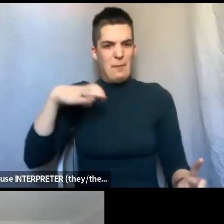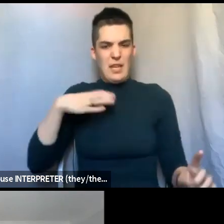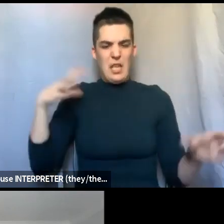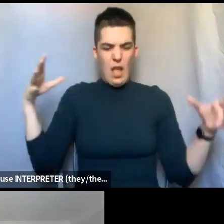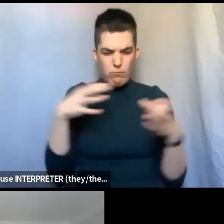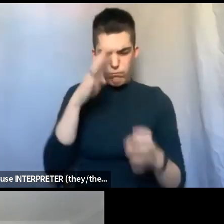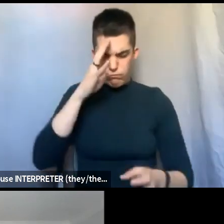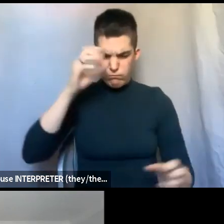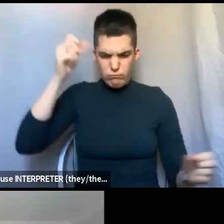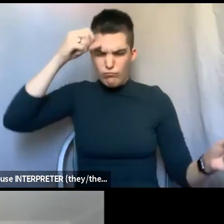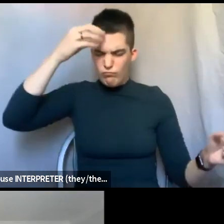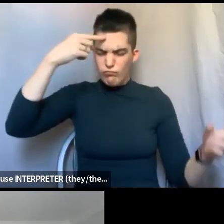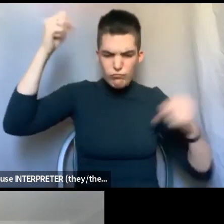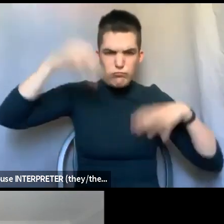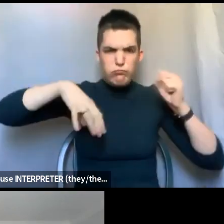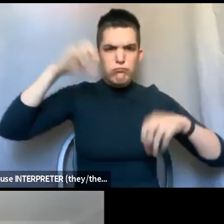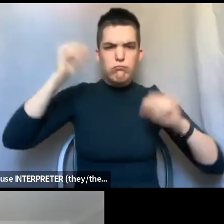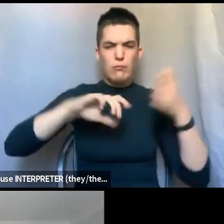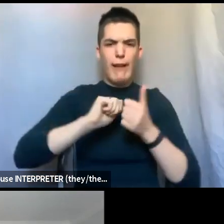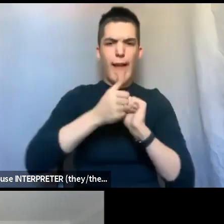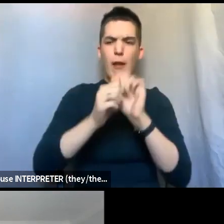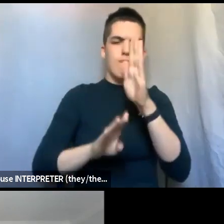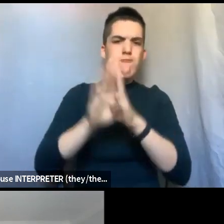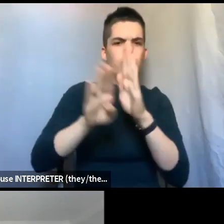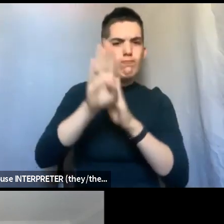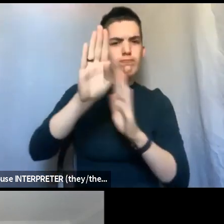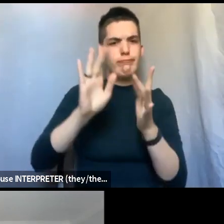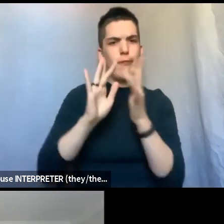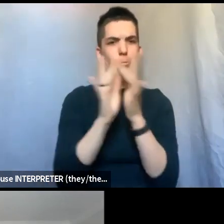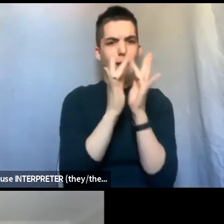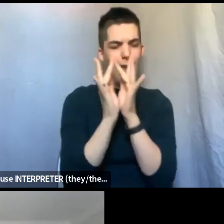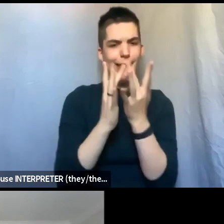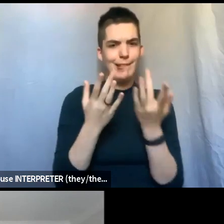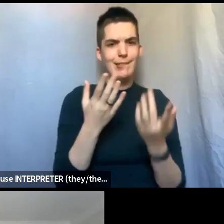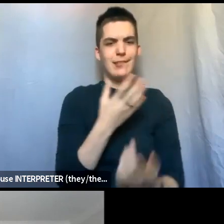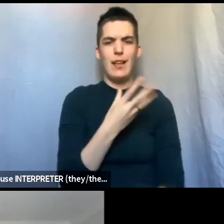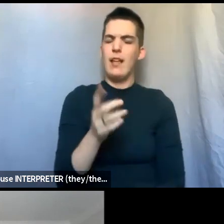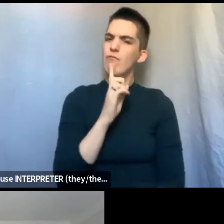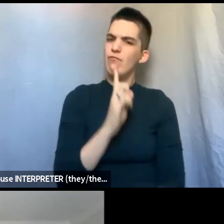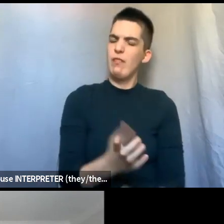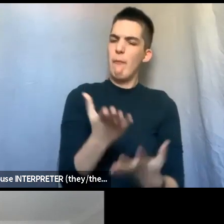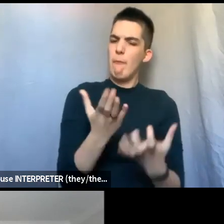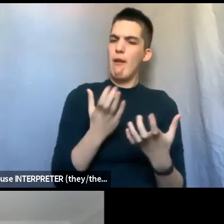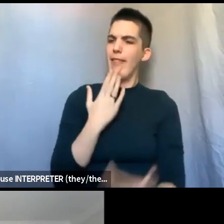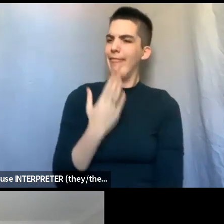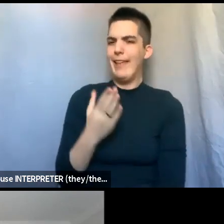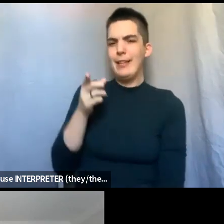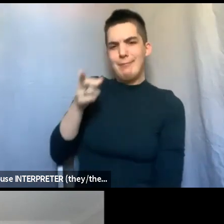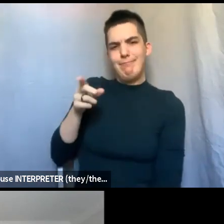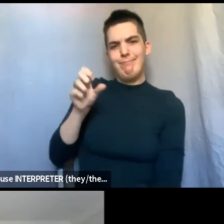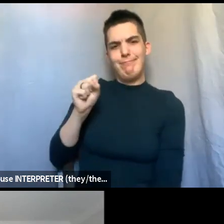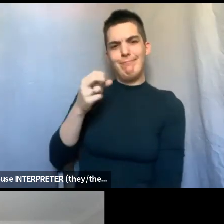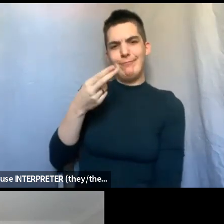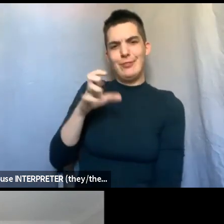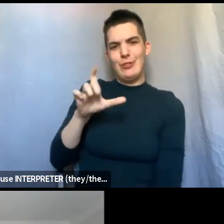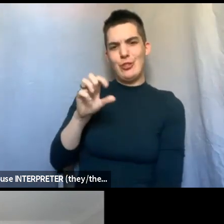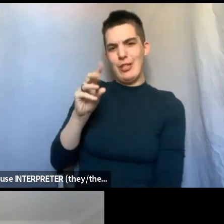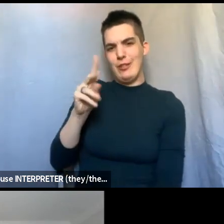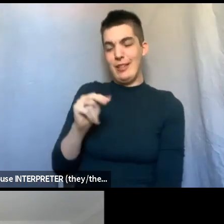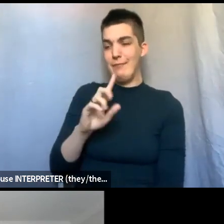which I really wasn't expecting. And then I really have to thank you, because when the Directors Lab began 25 years